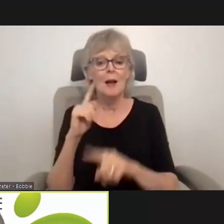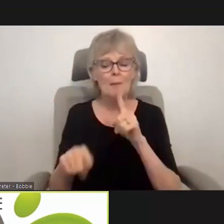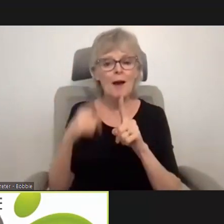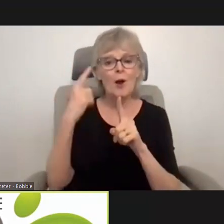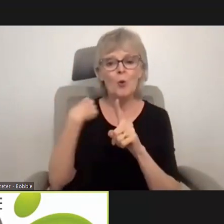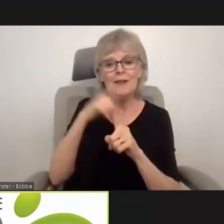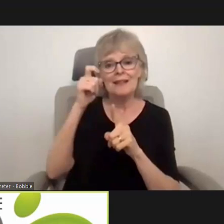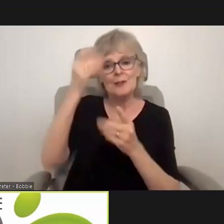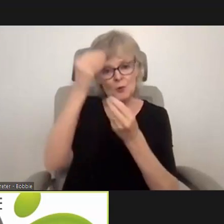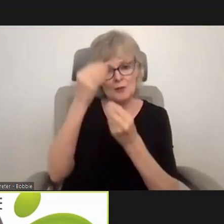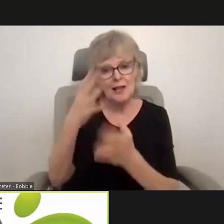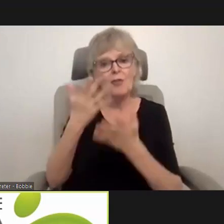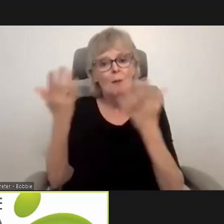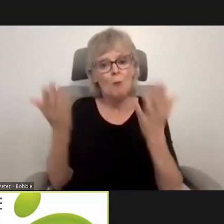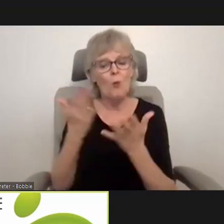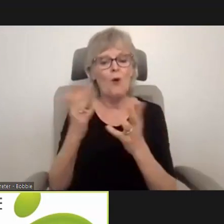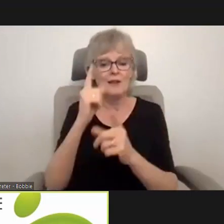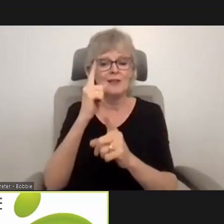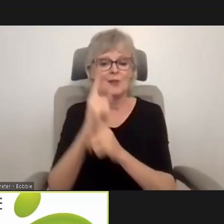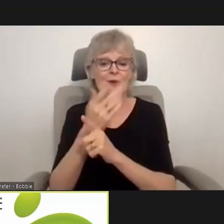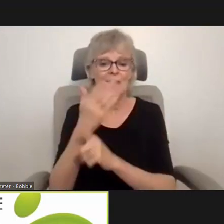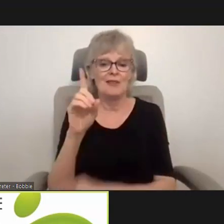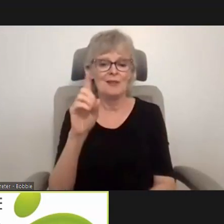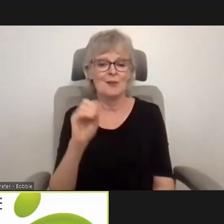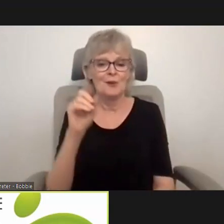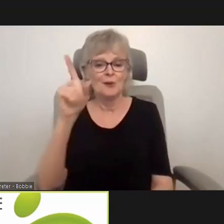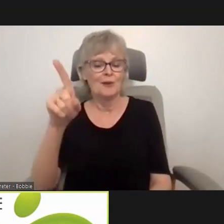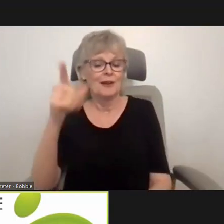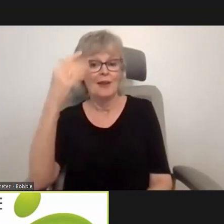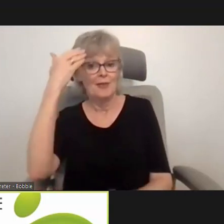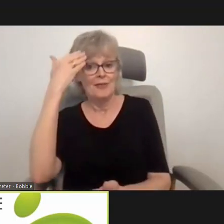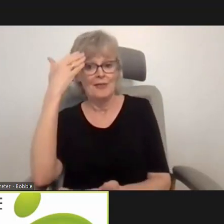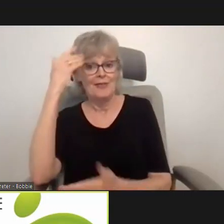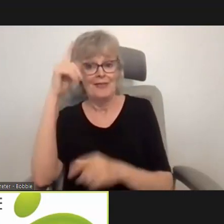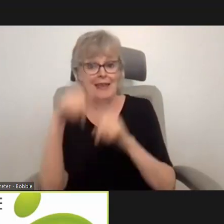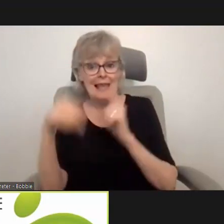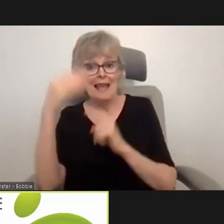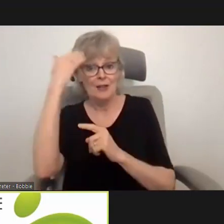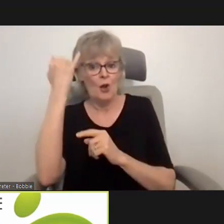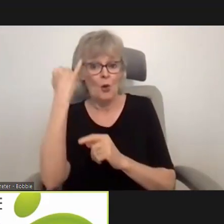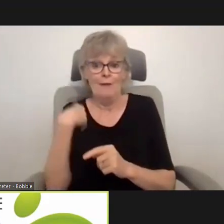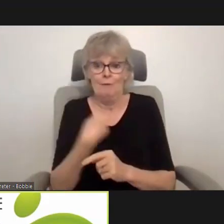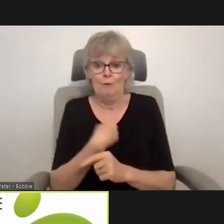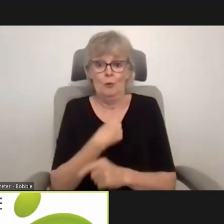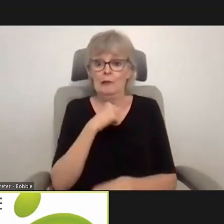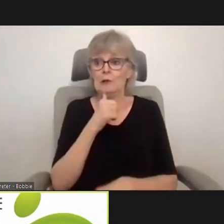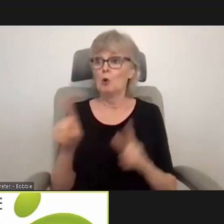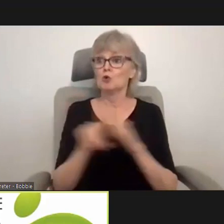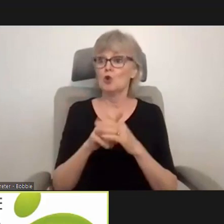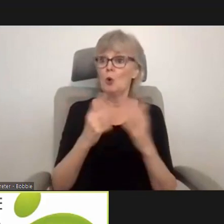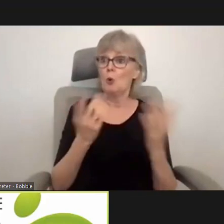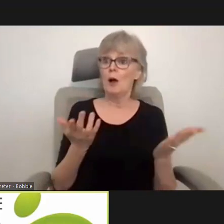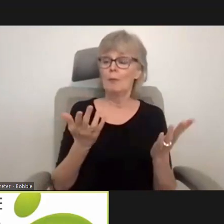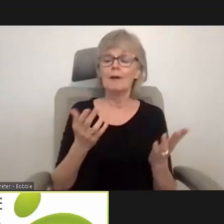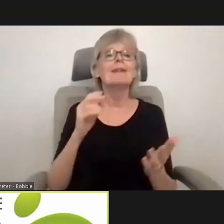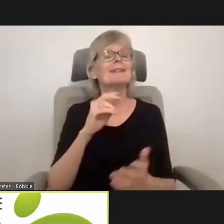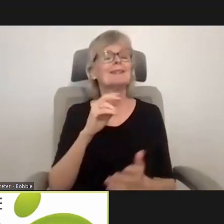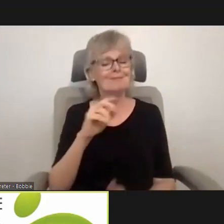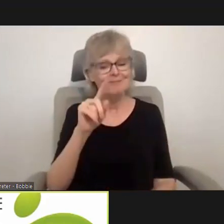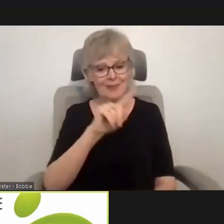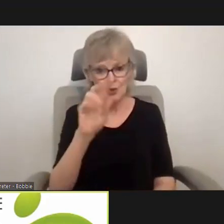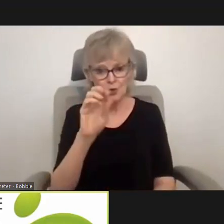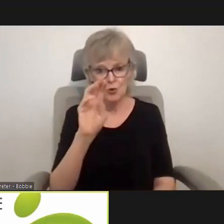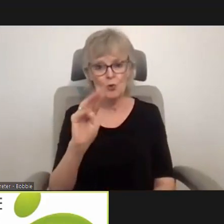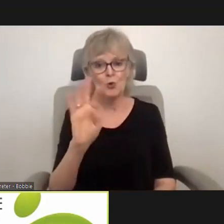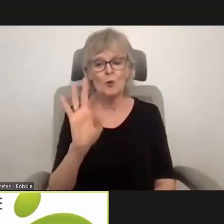thing is, right? And they can't know if we don't show up. So Zoom has been such a